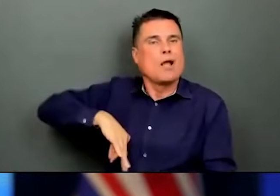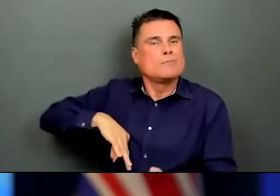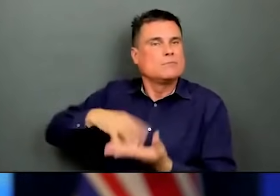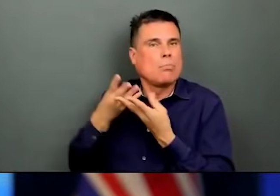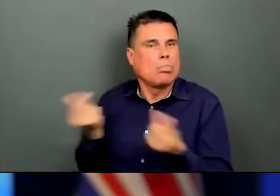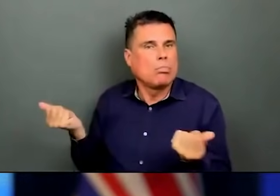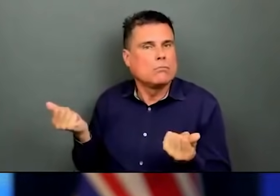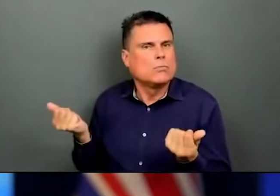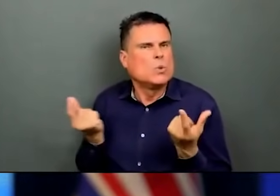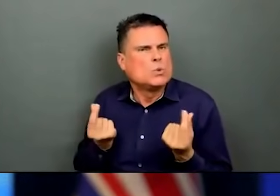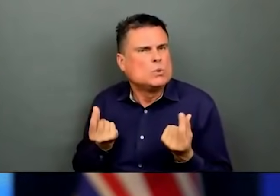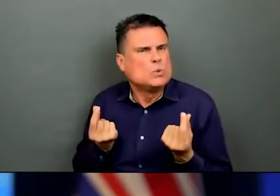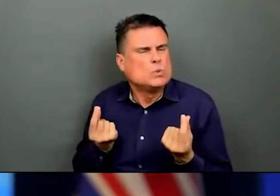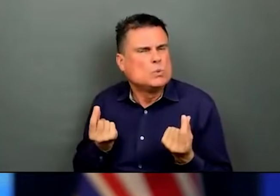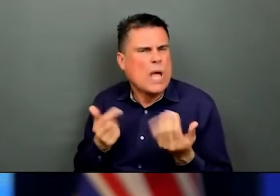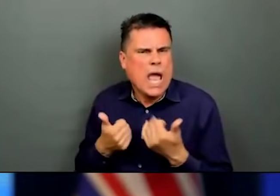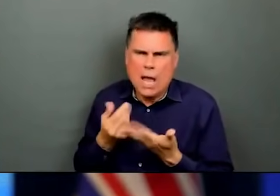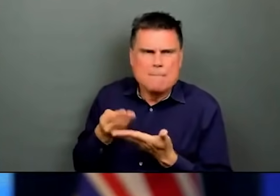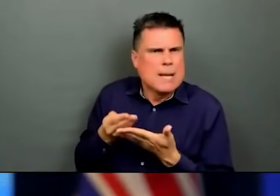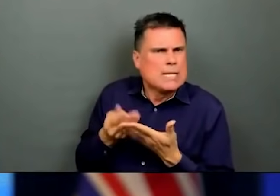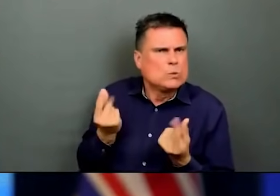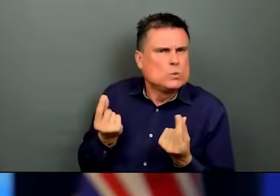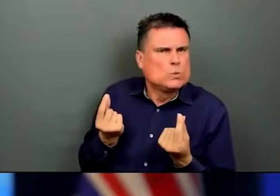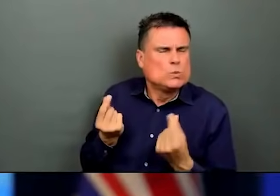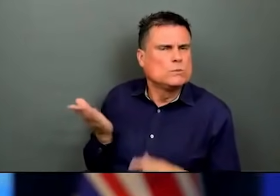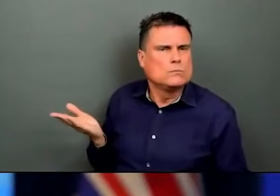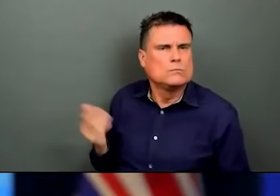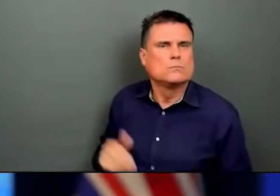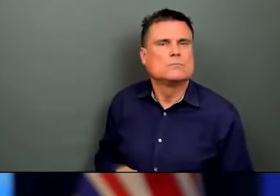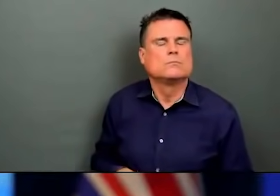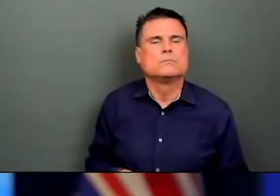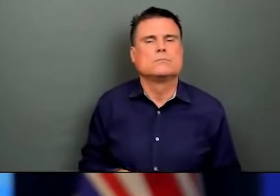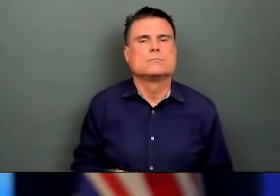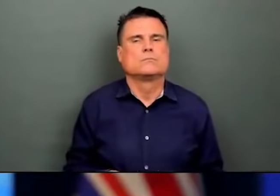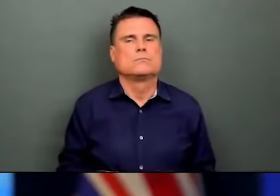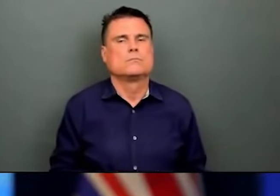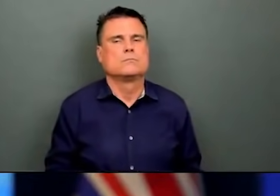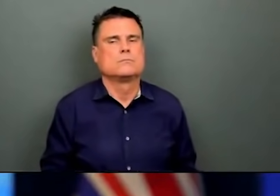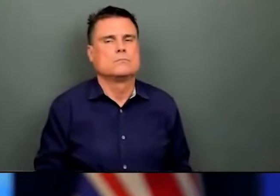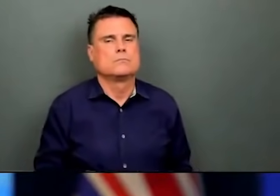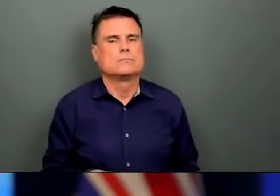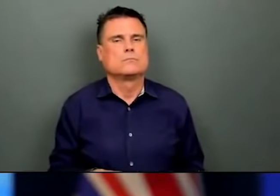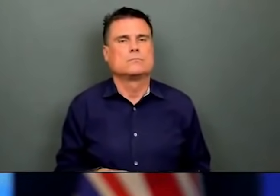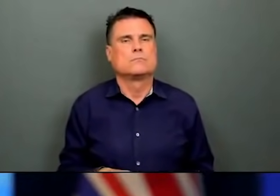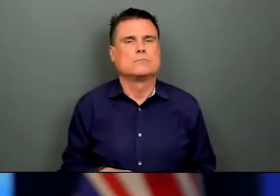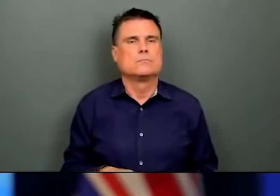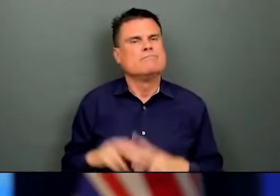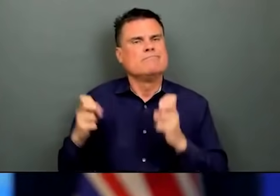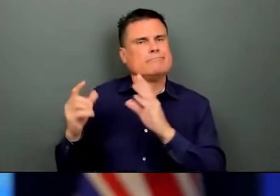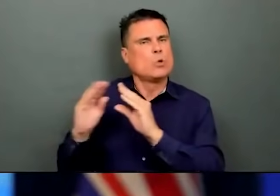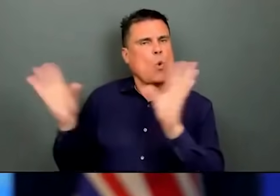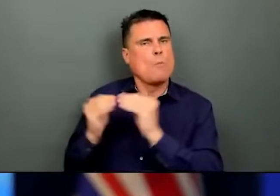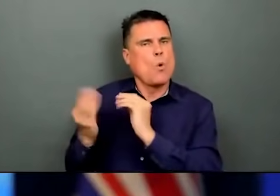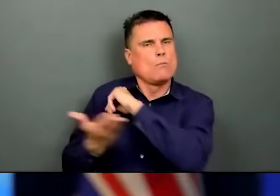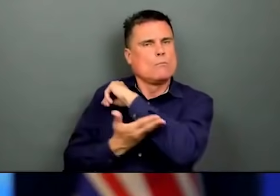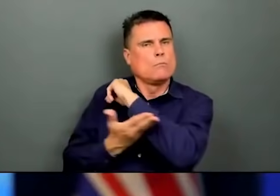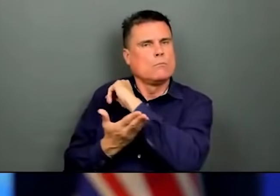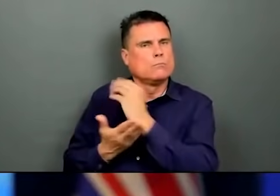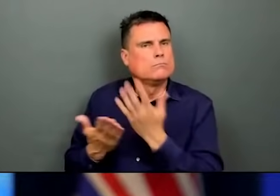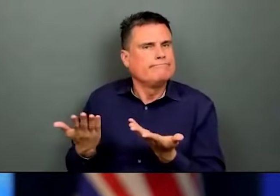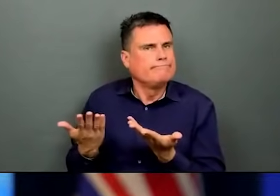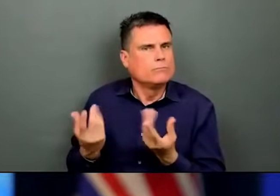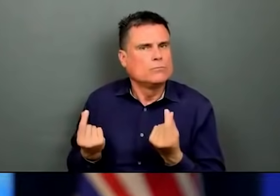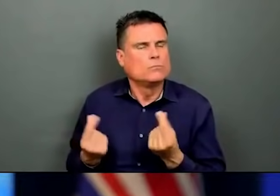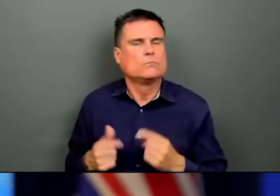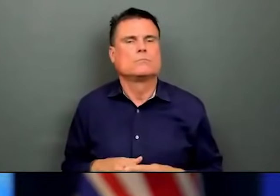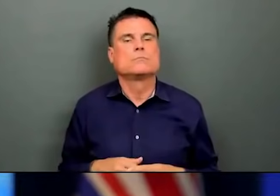impacts are modest in this area. It is a non-compensable deferral, which is what the Forest Minister can do